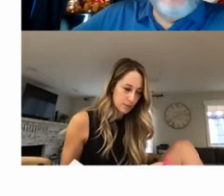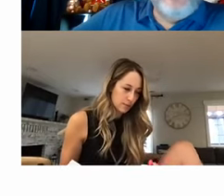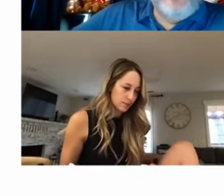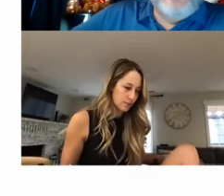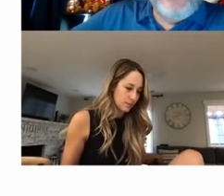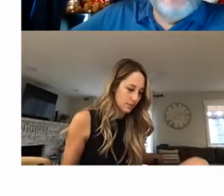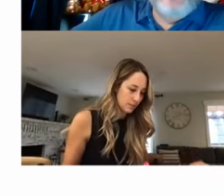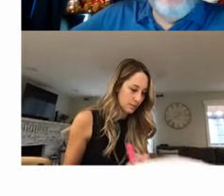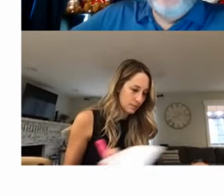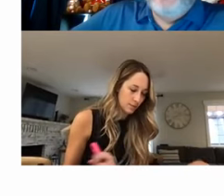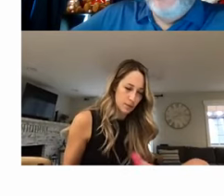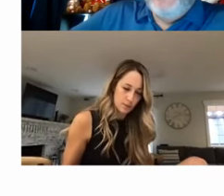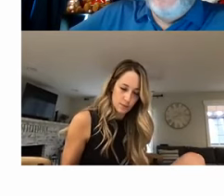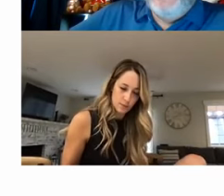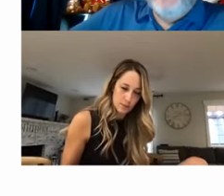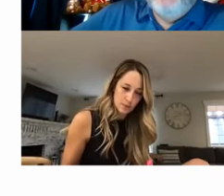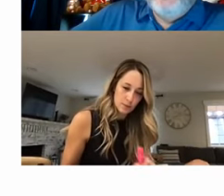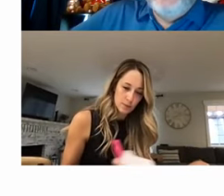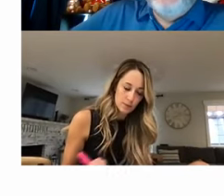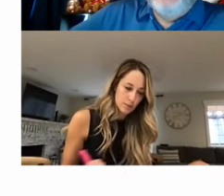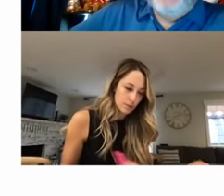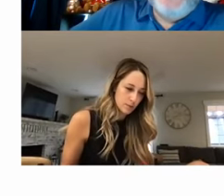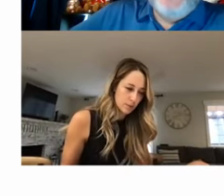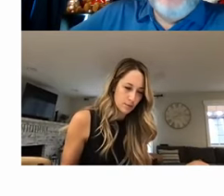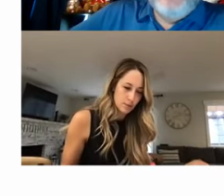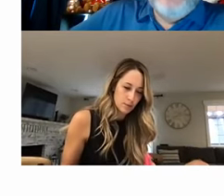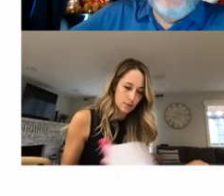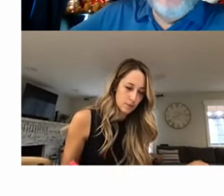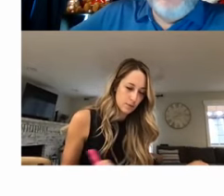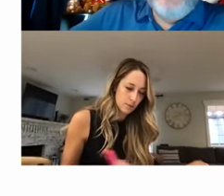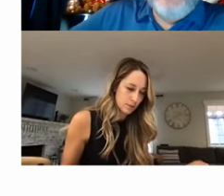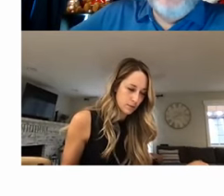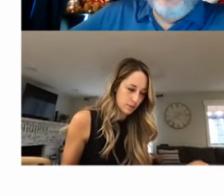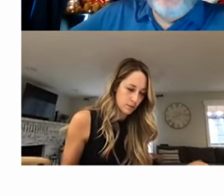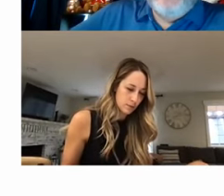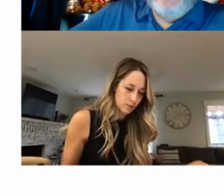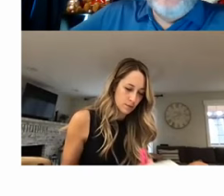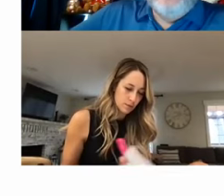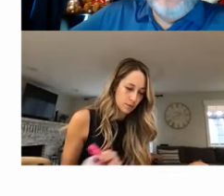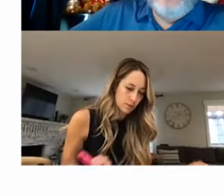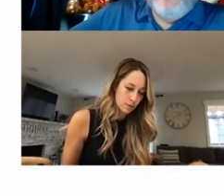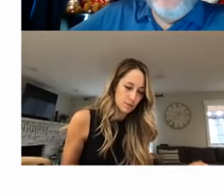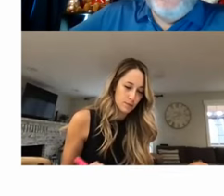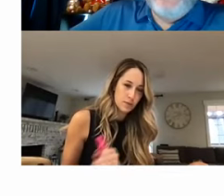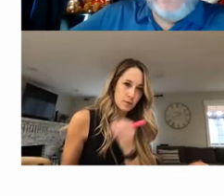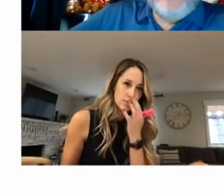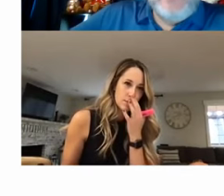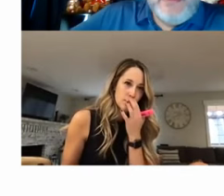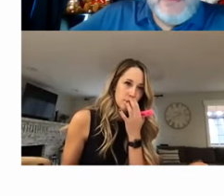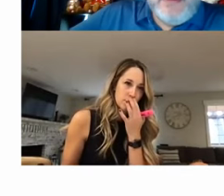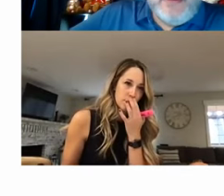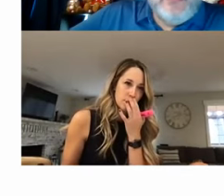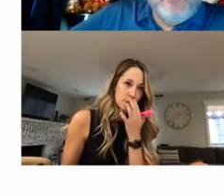time for a question and answer review. Again, review isn't me standing up here and telling you what I think is important. That is what I do every day in